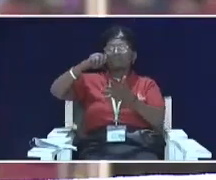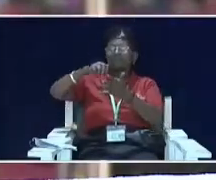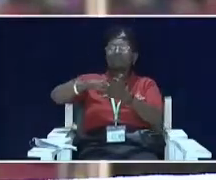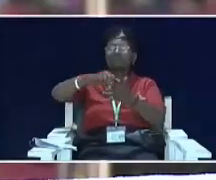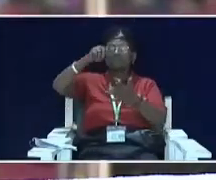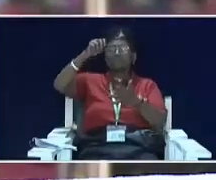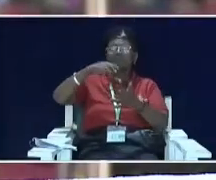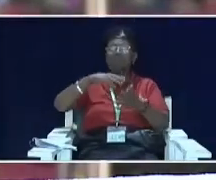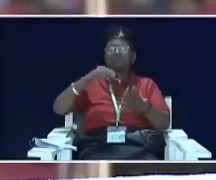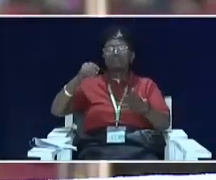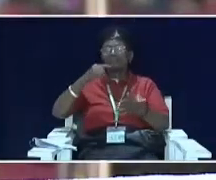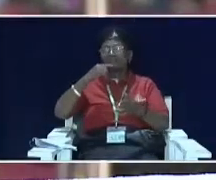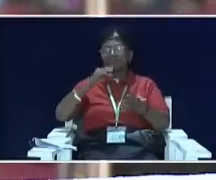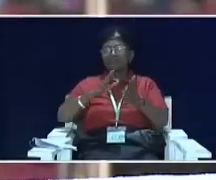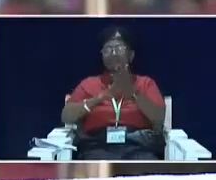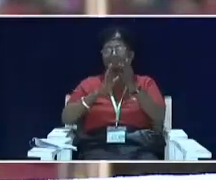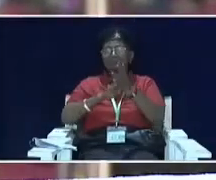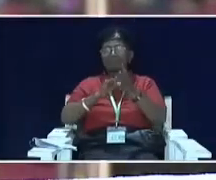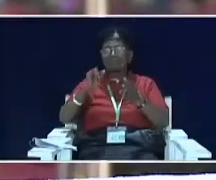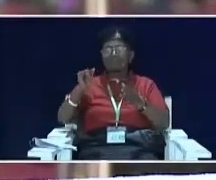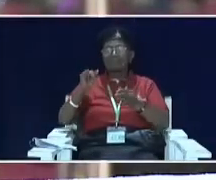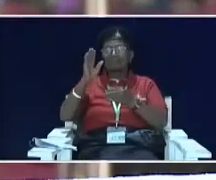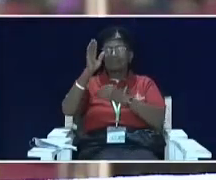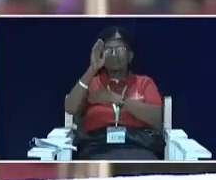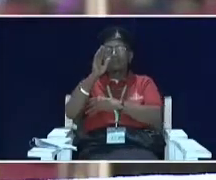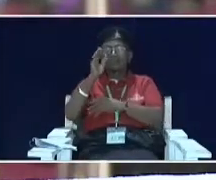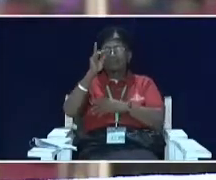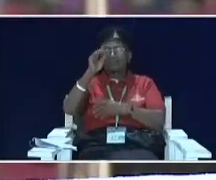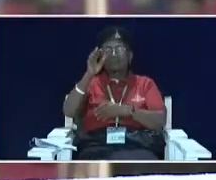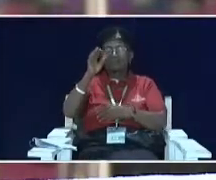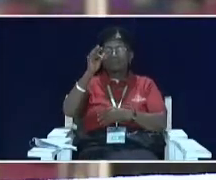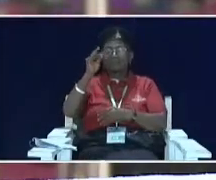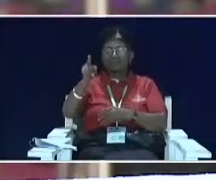You know, one of the testimonies somebody will share next month